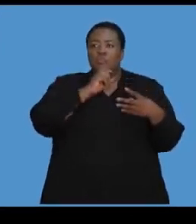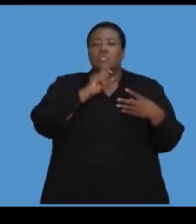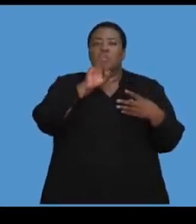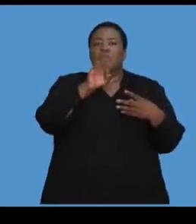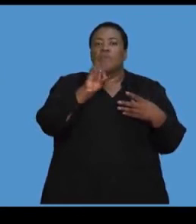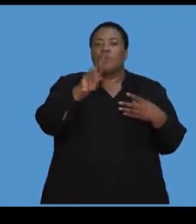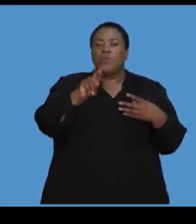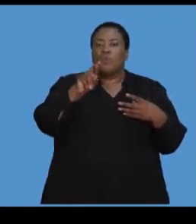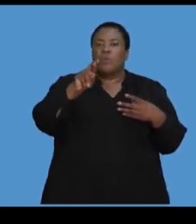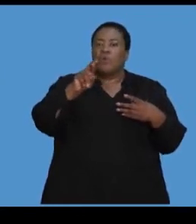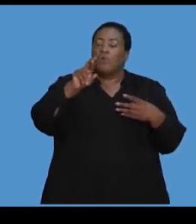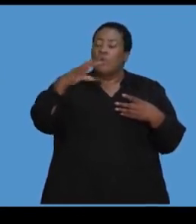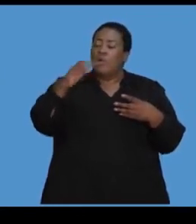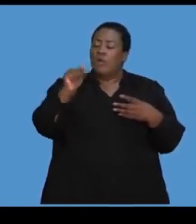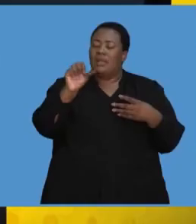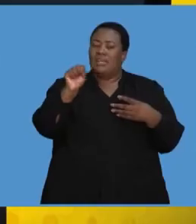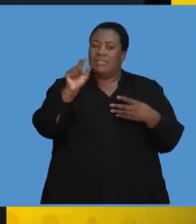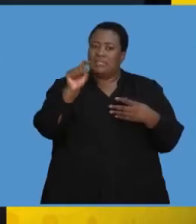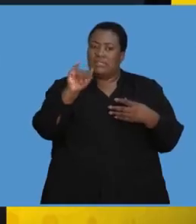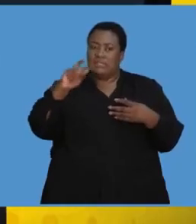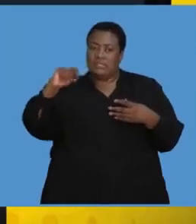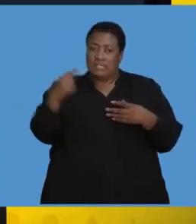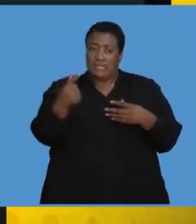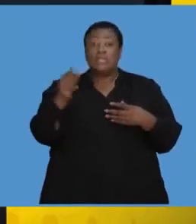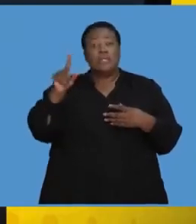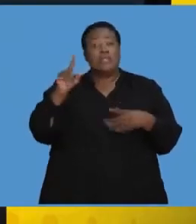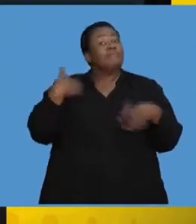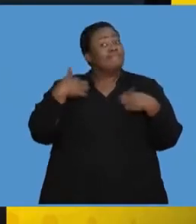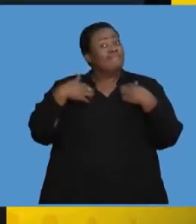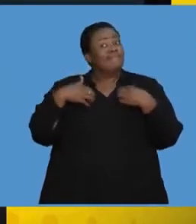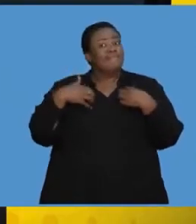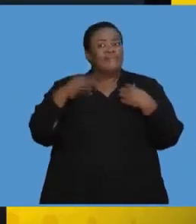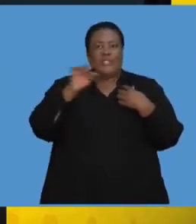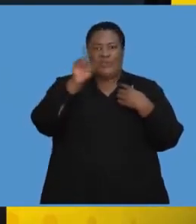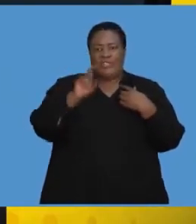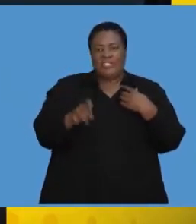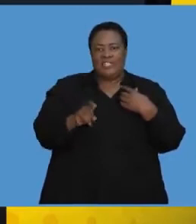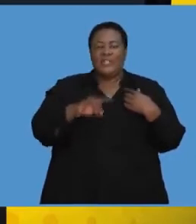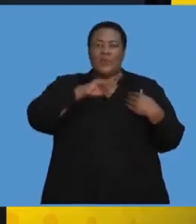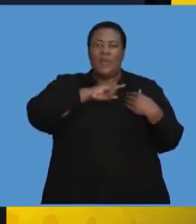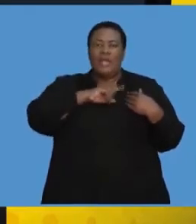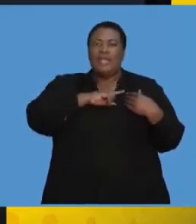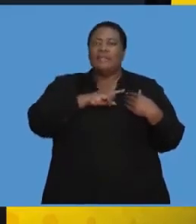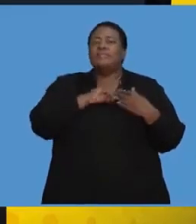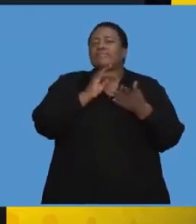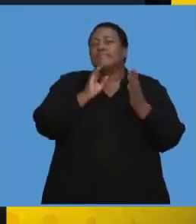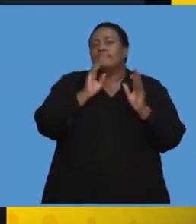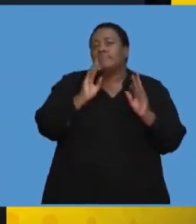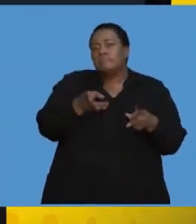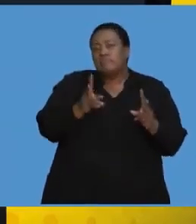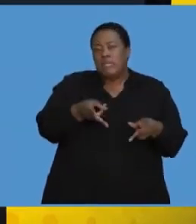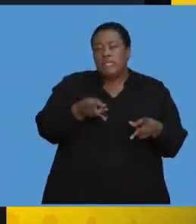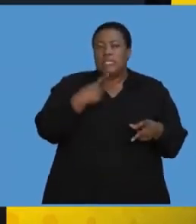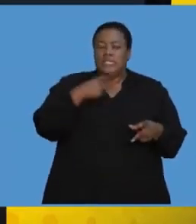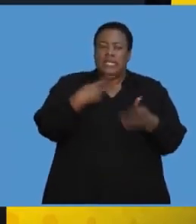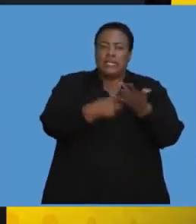right? If you get a question like this, boys and girls, this is an exciting question because they did not cap it. Normally you would find a question that says